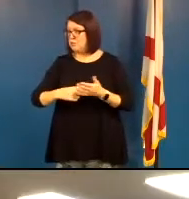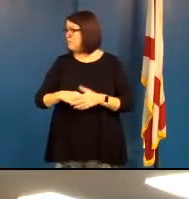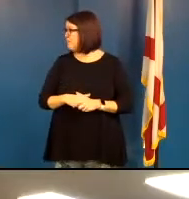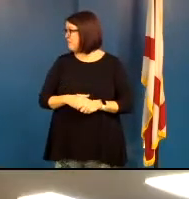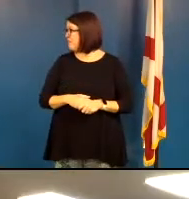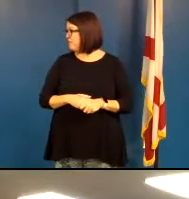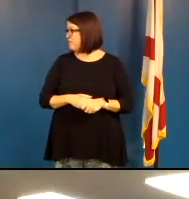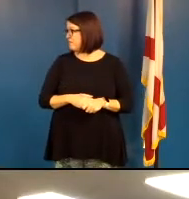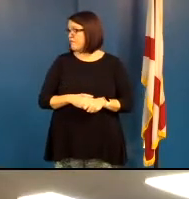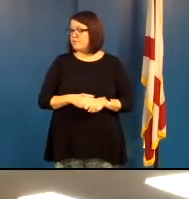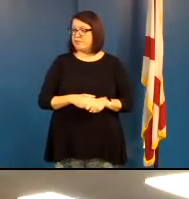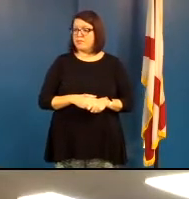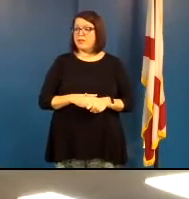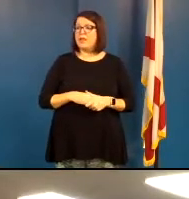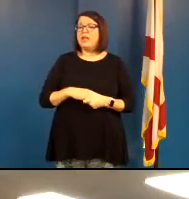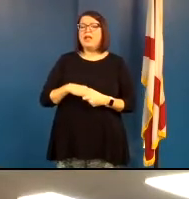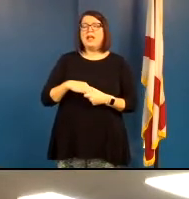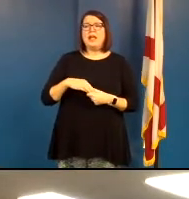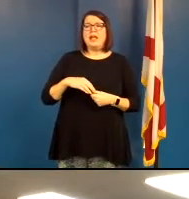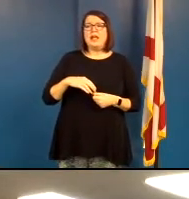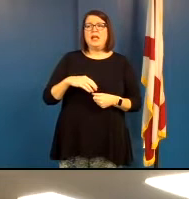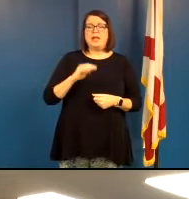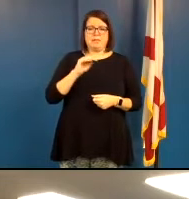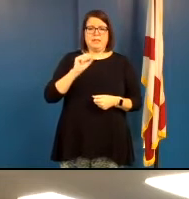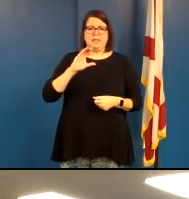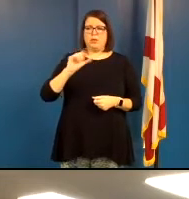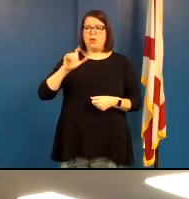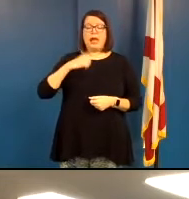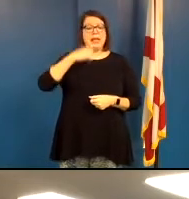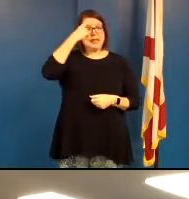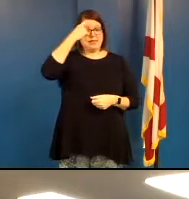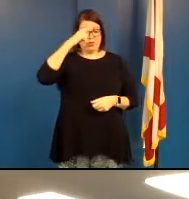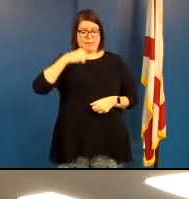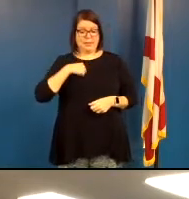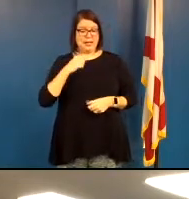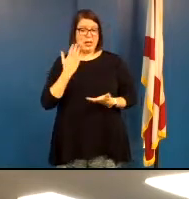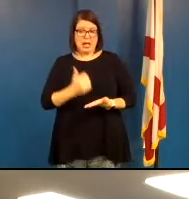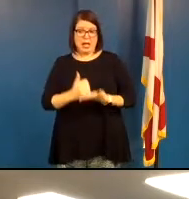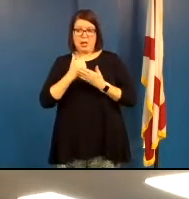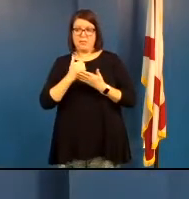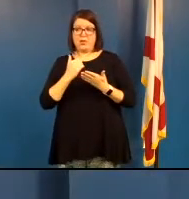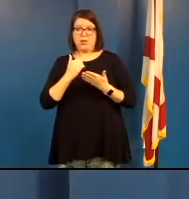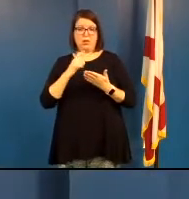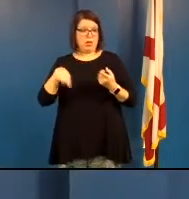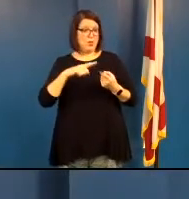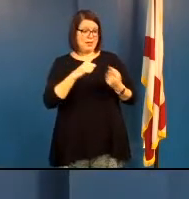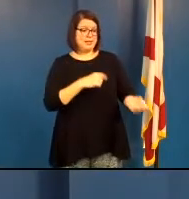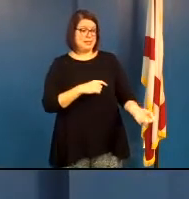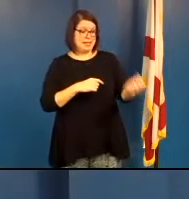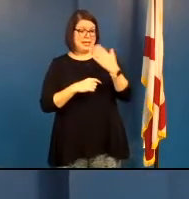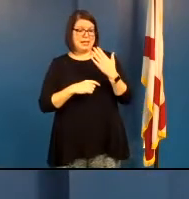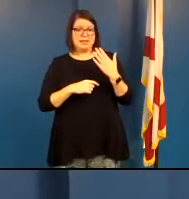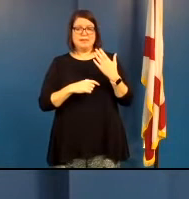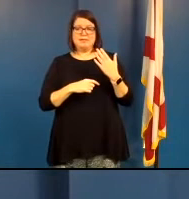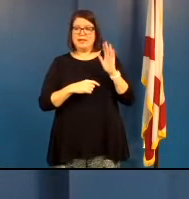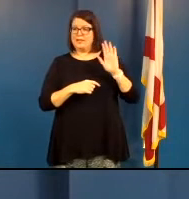One thing I think would be helpful to me when we receive the memo and the recommendations would be to include,